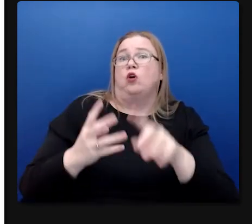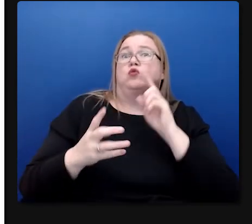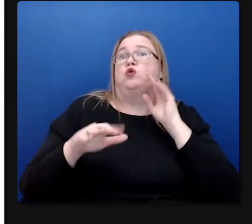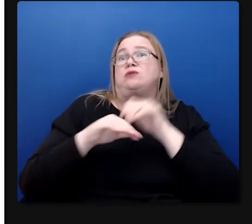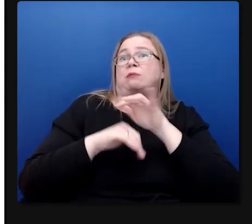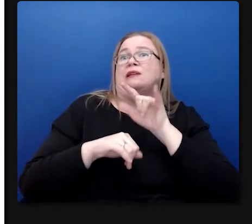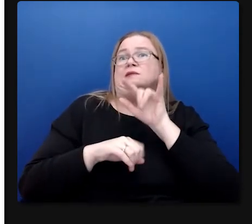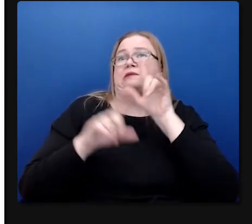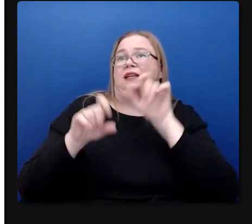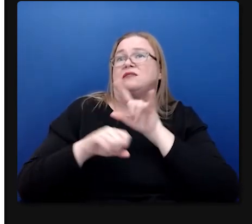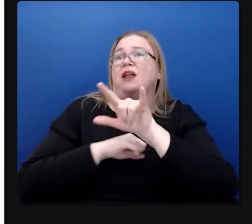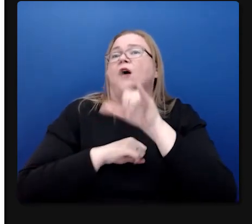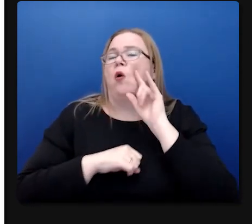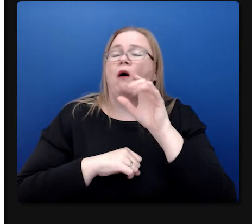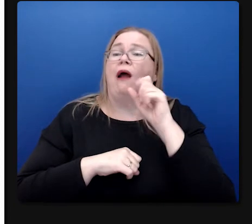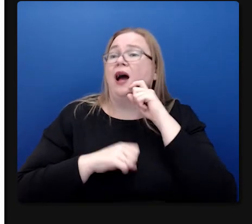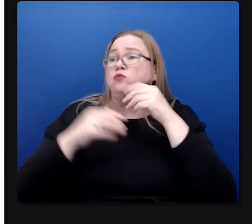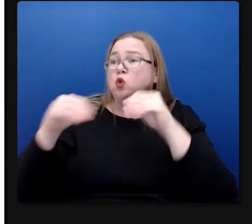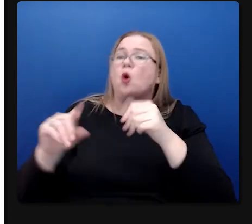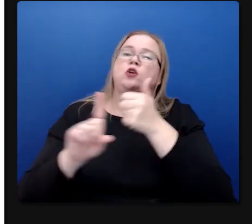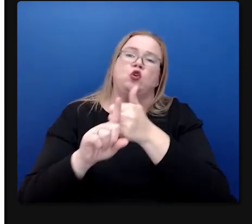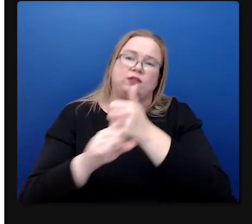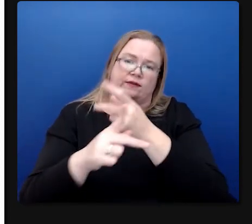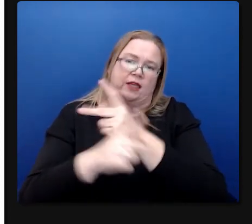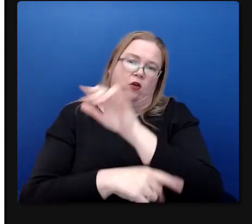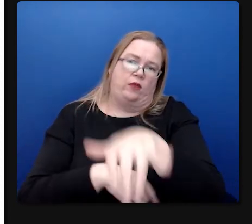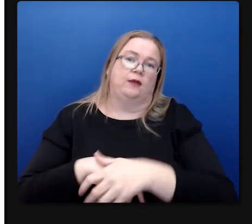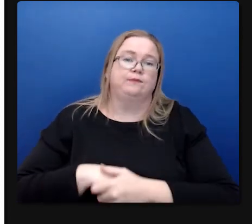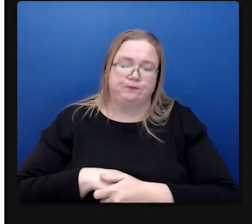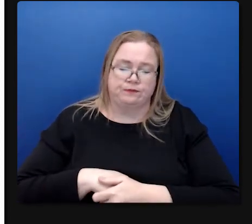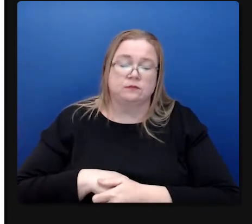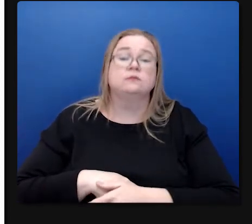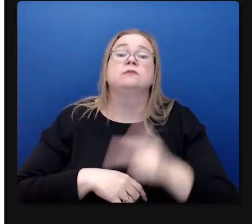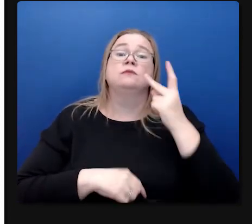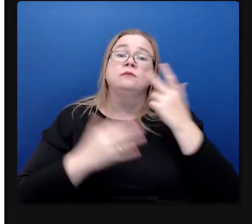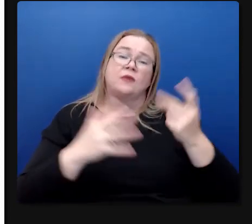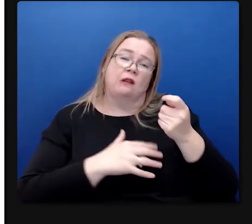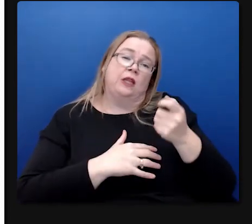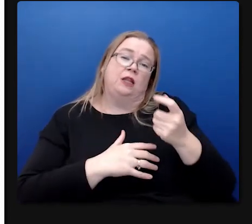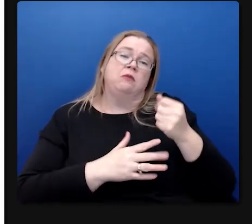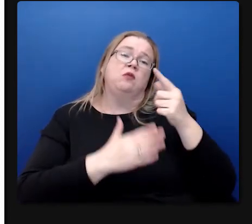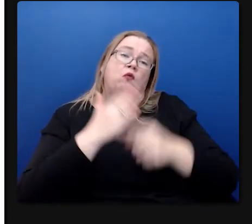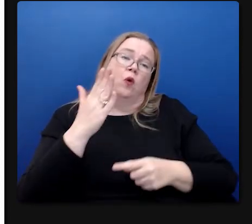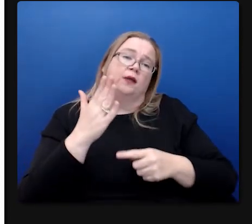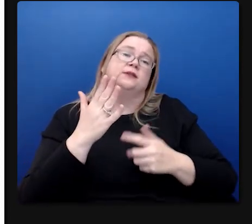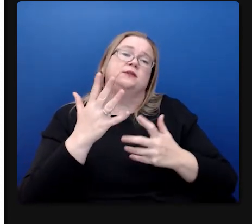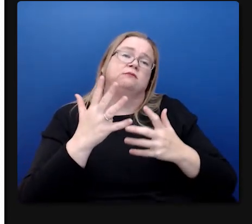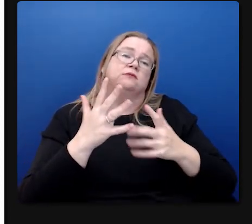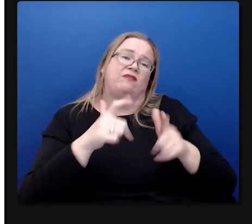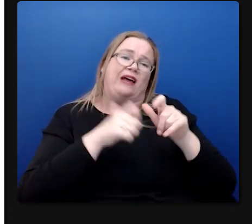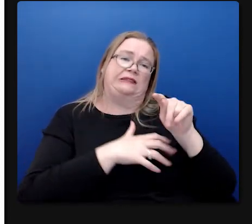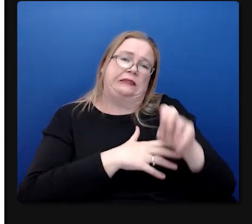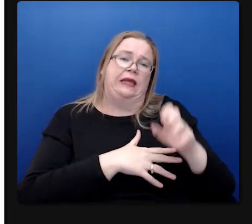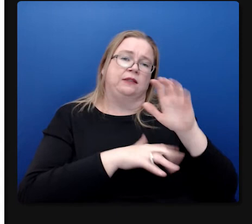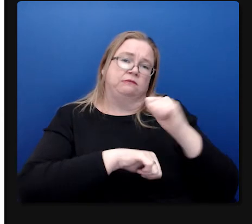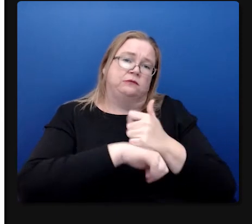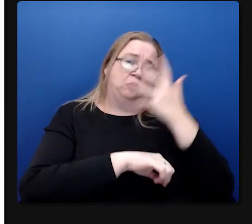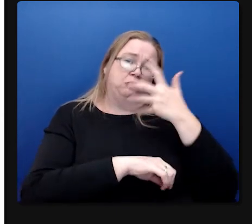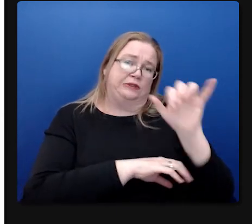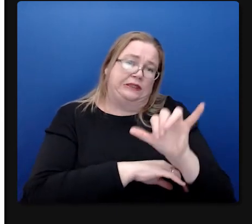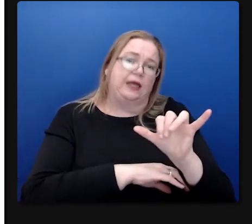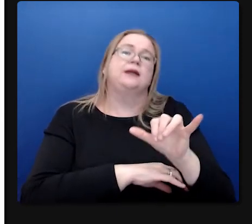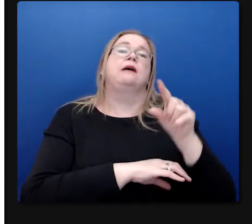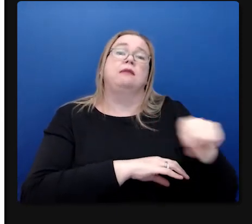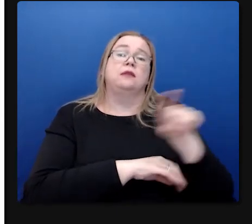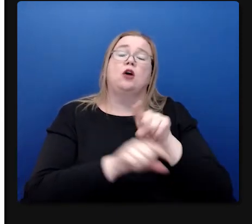submit to TestFlight or the App Store, and you run them manually. And you can see here a little bit of what Fastlane's configuration looks